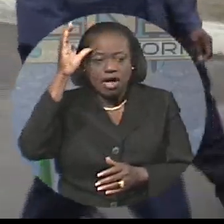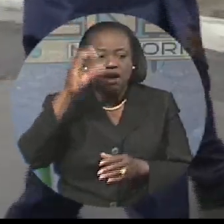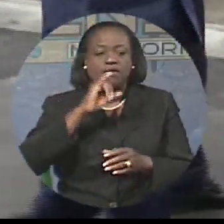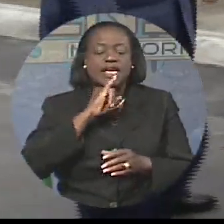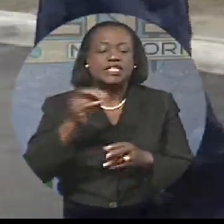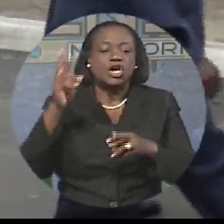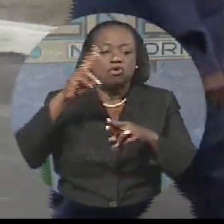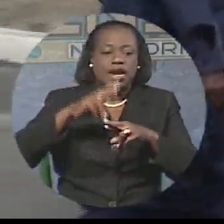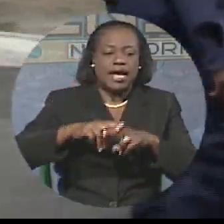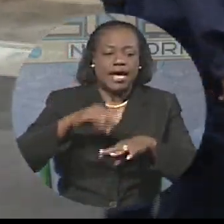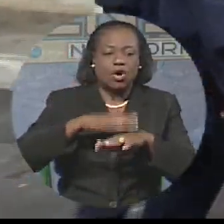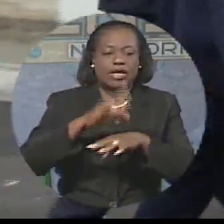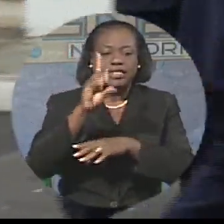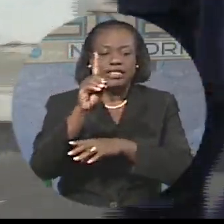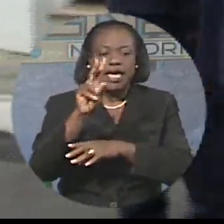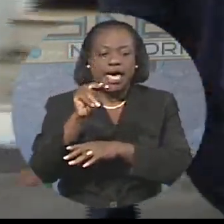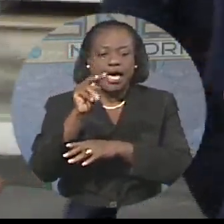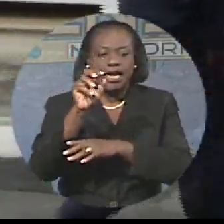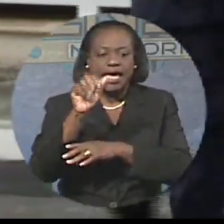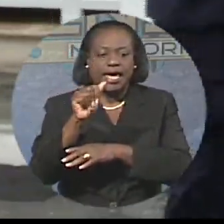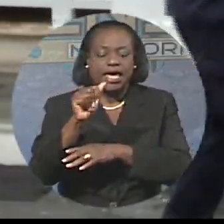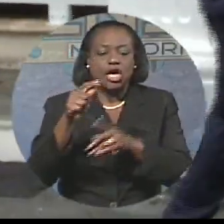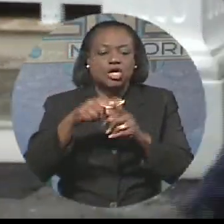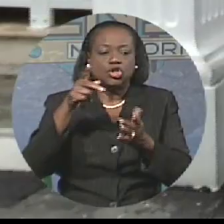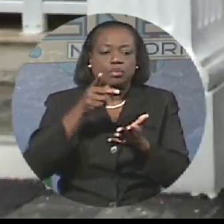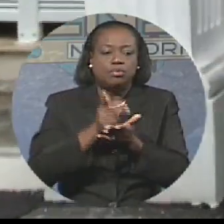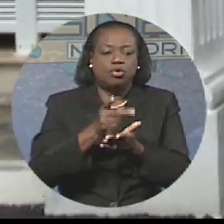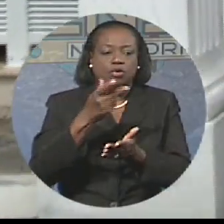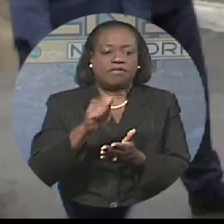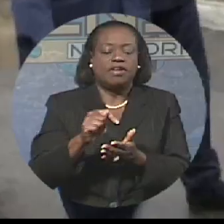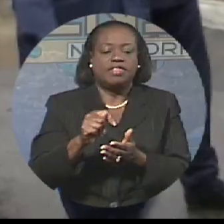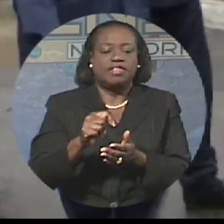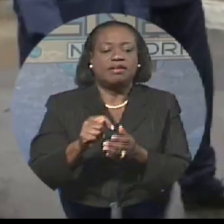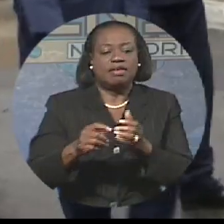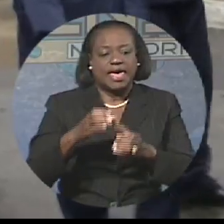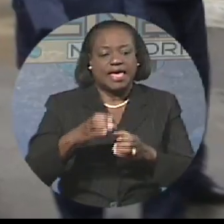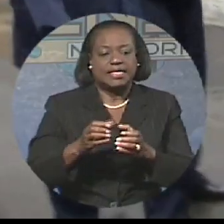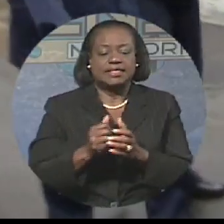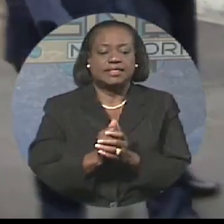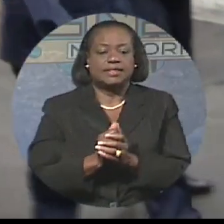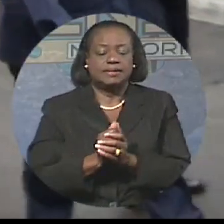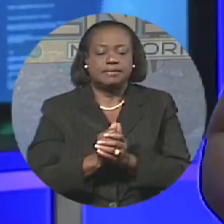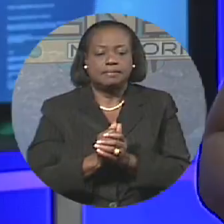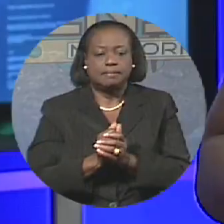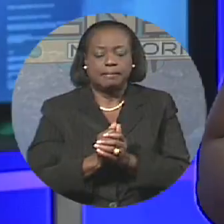on DNA evidence to prove its case and will connect the dots forensically.